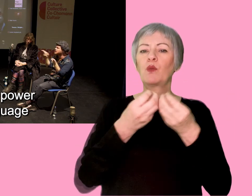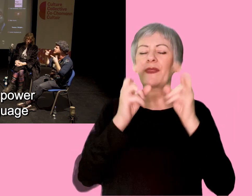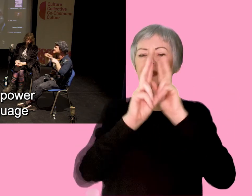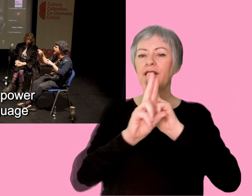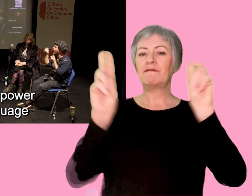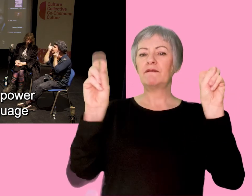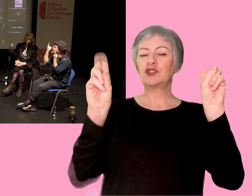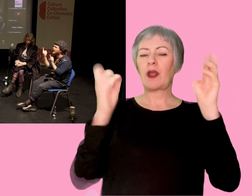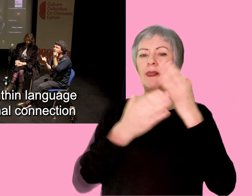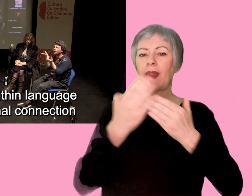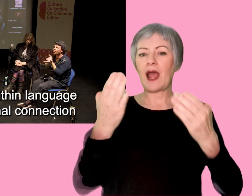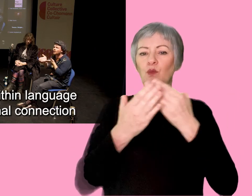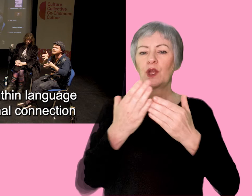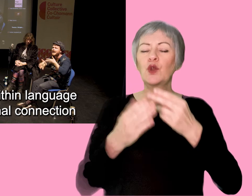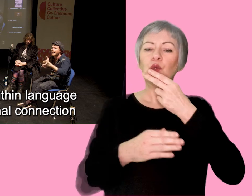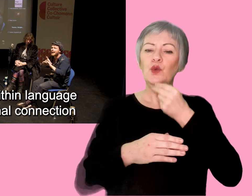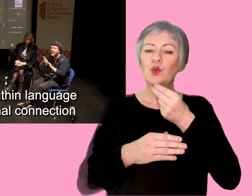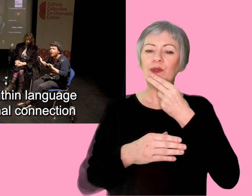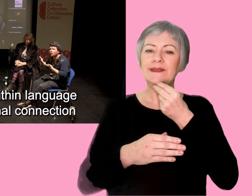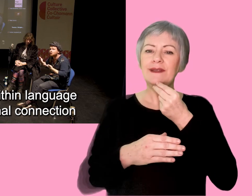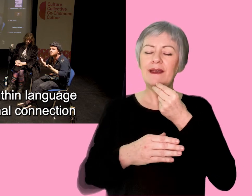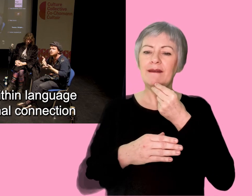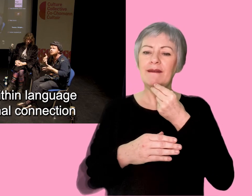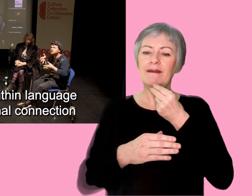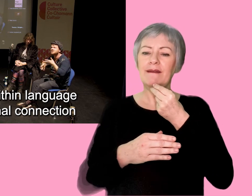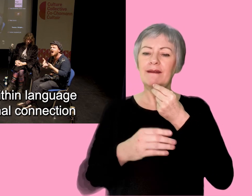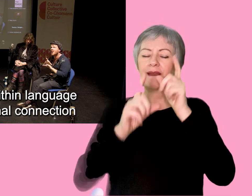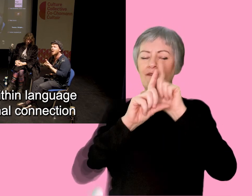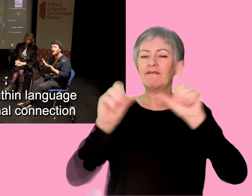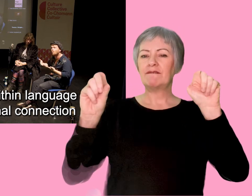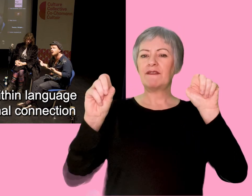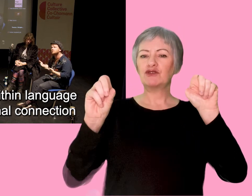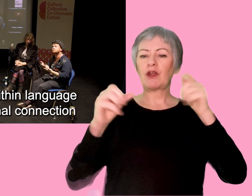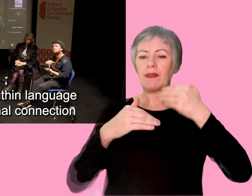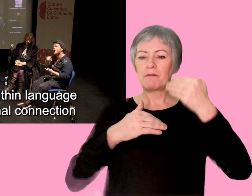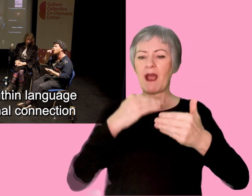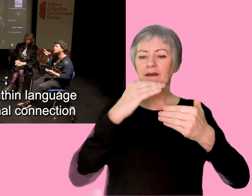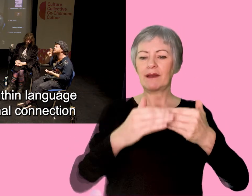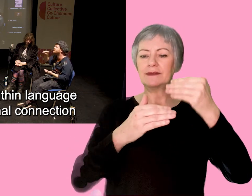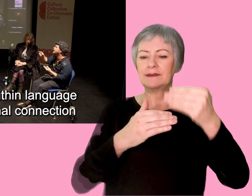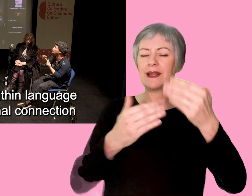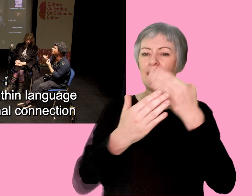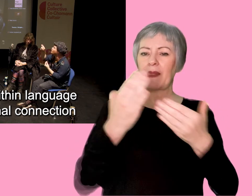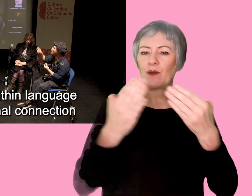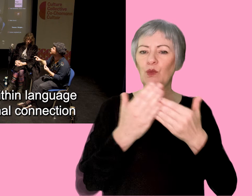visual language and using visual markers within language